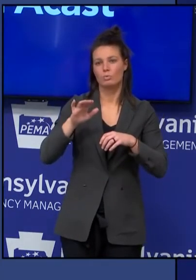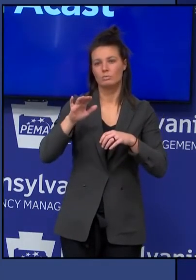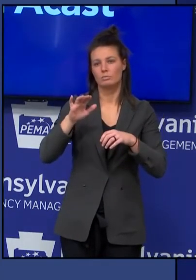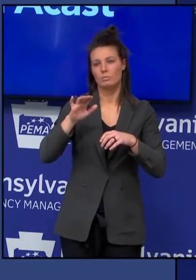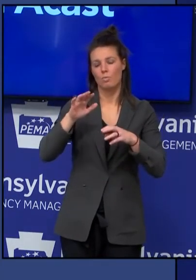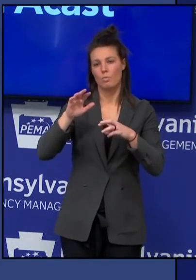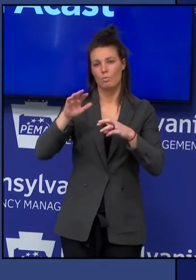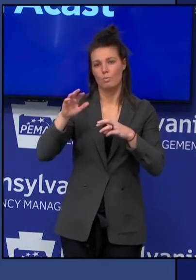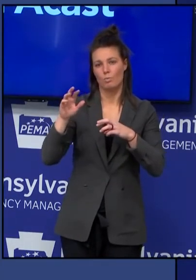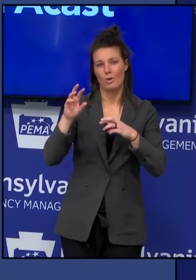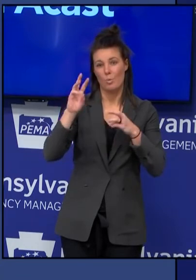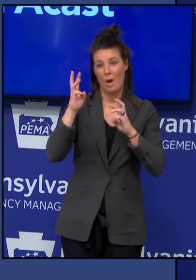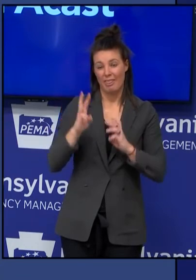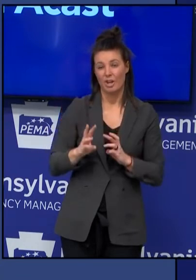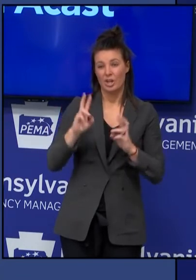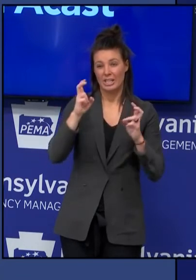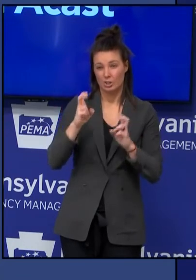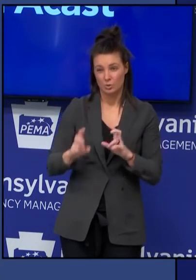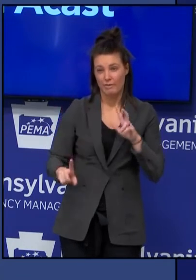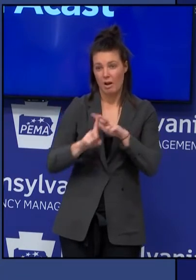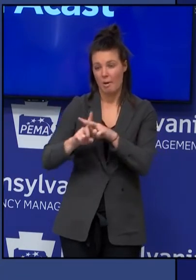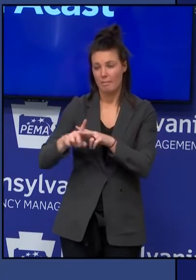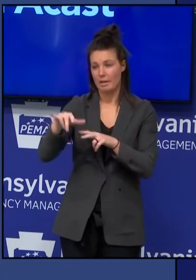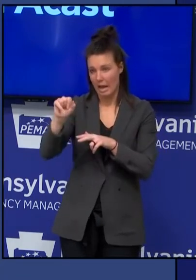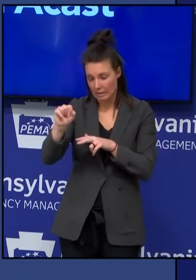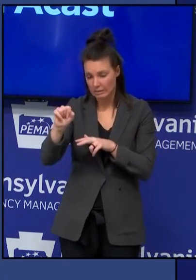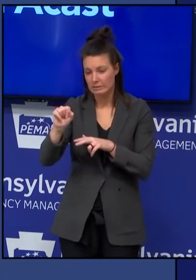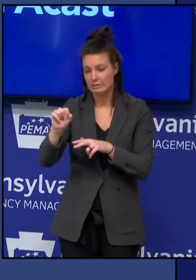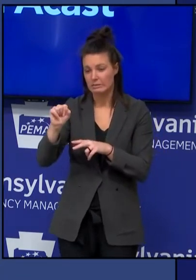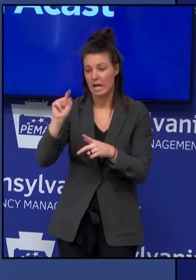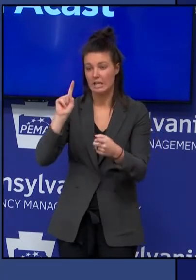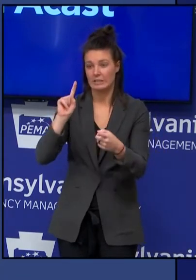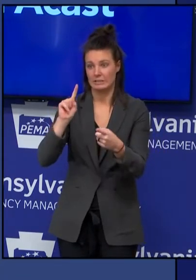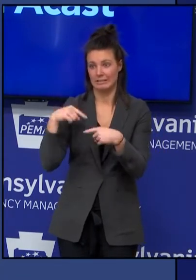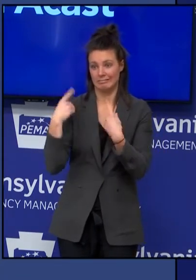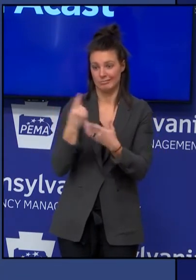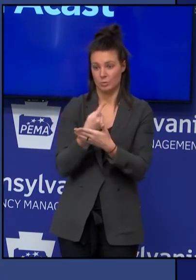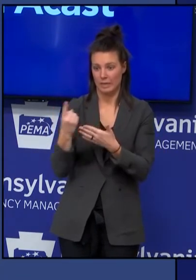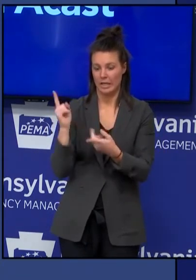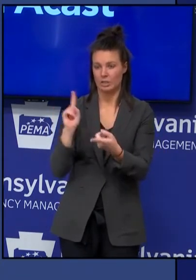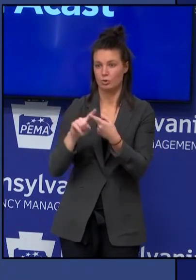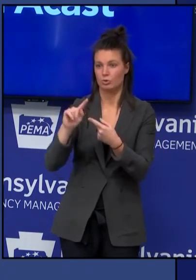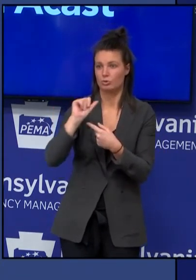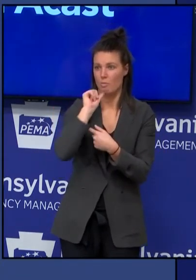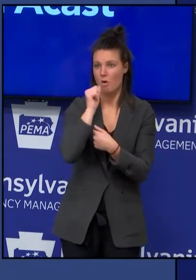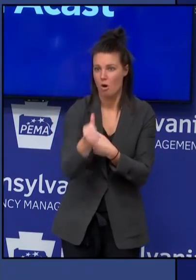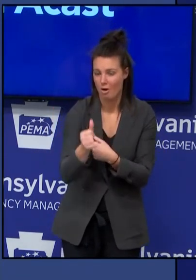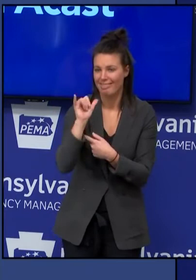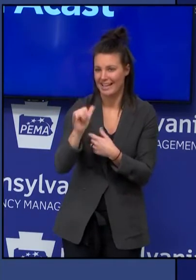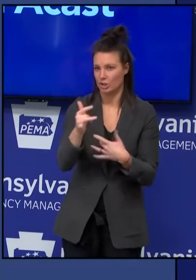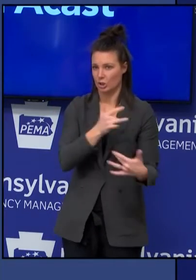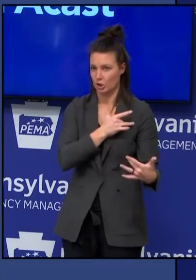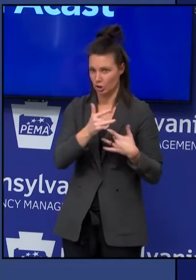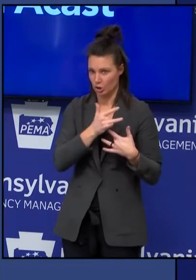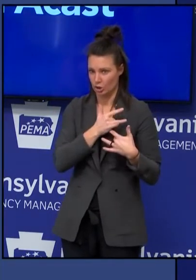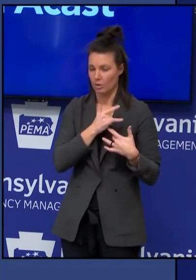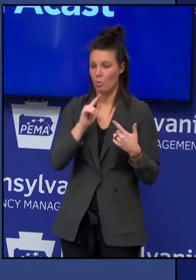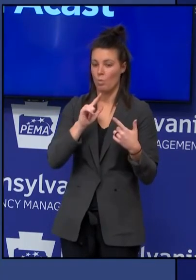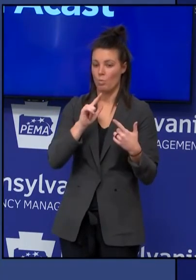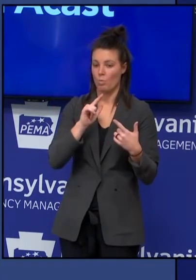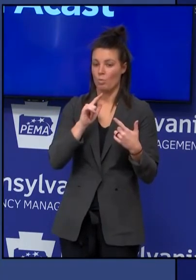Pennsylvania weather this past few weeks, and I think into tomorrow, are definitely something that concern us. But we've